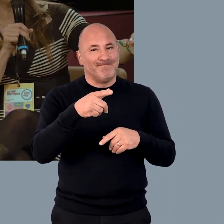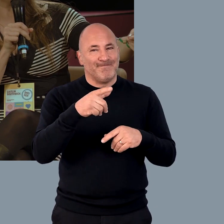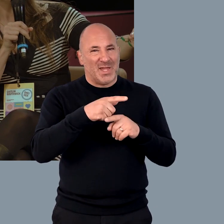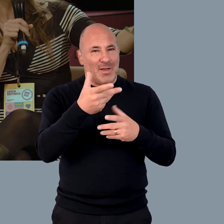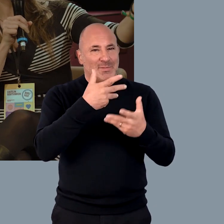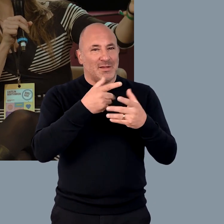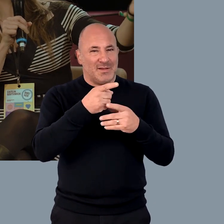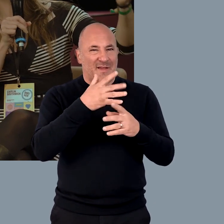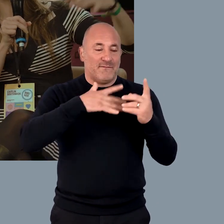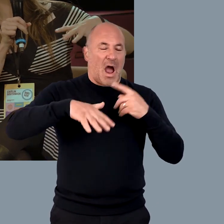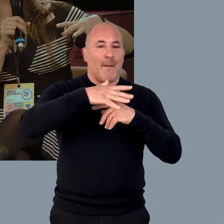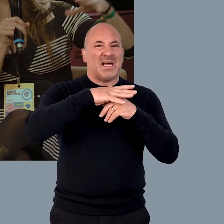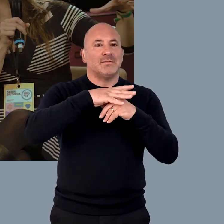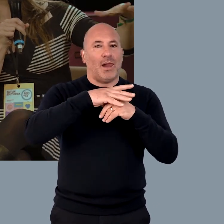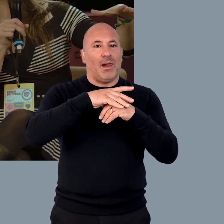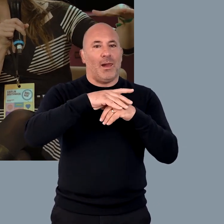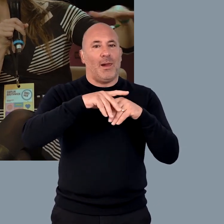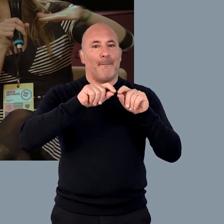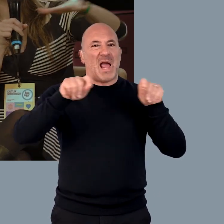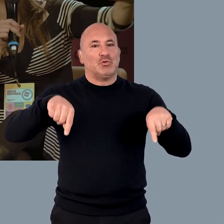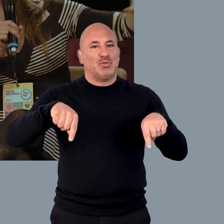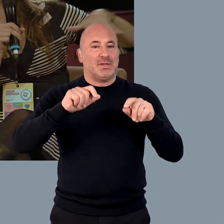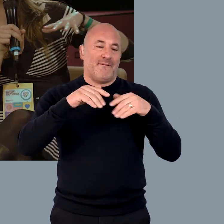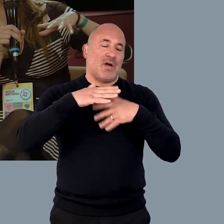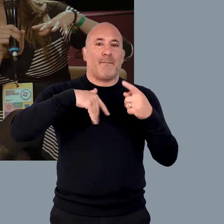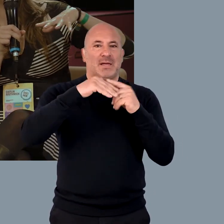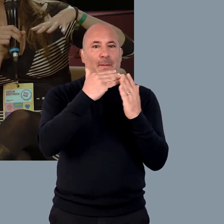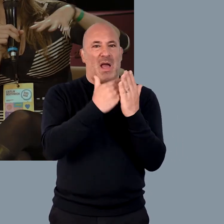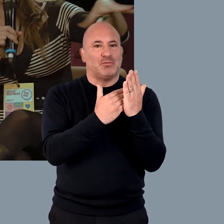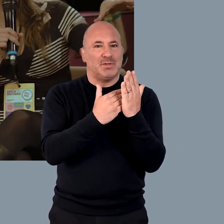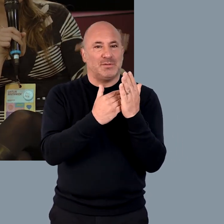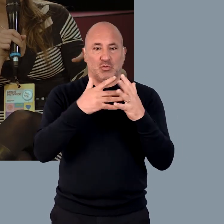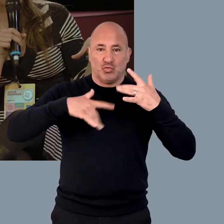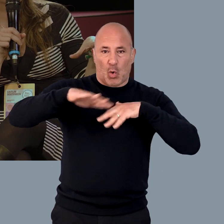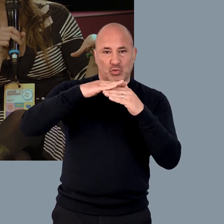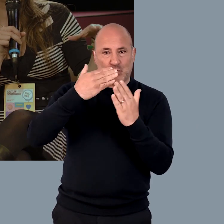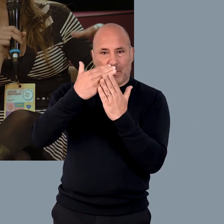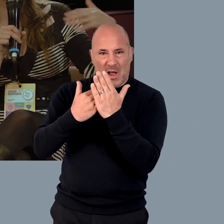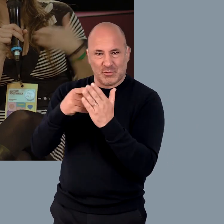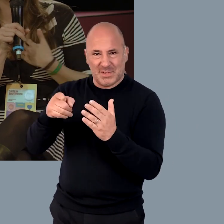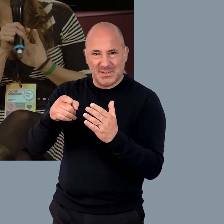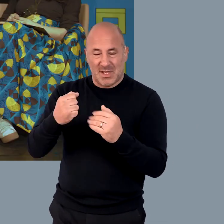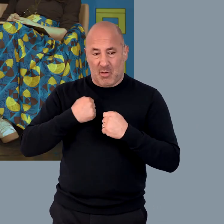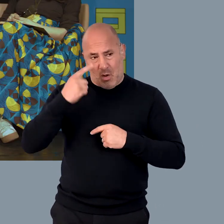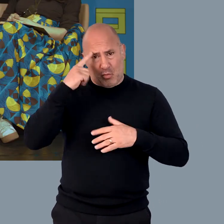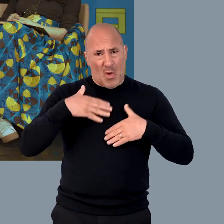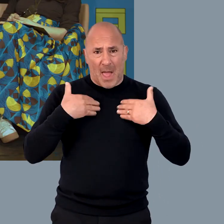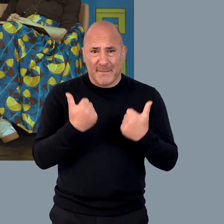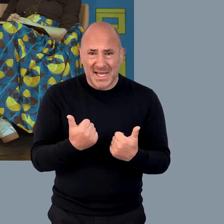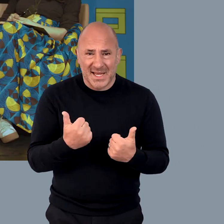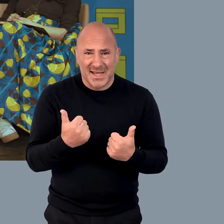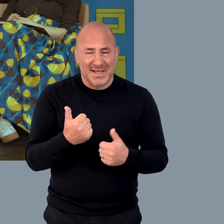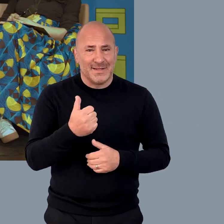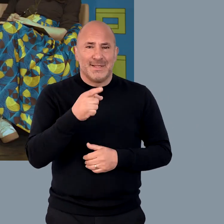we have. And actually, what you're talking about with environmental boundaries, it's also about